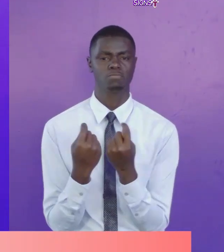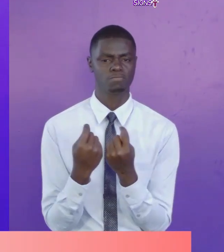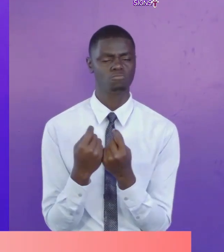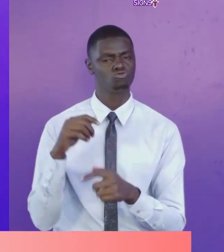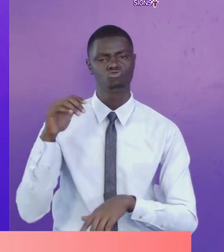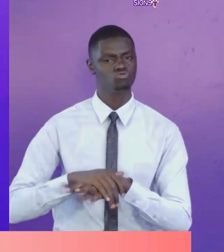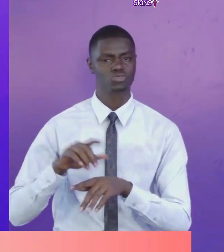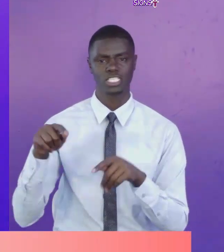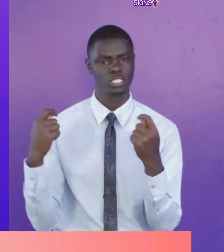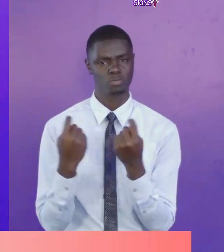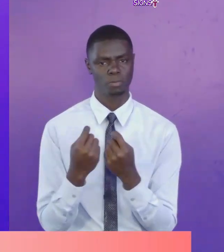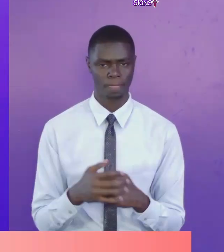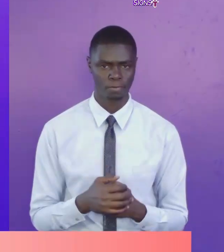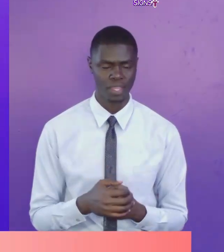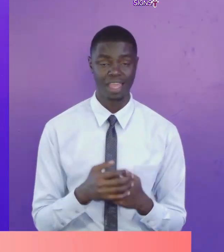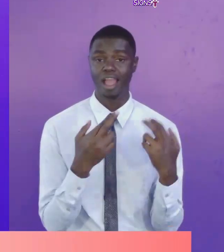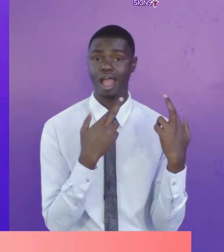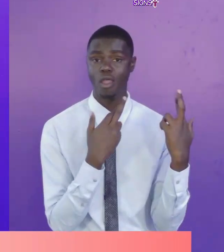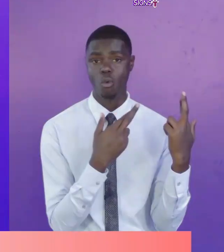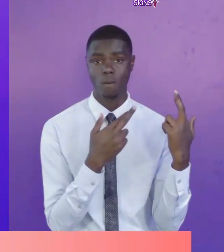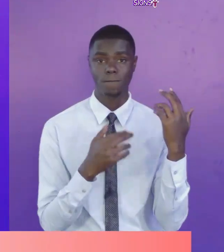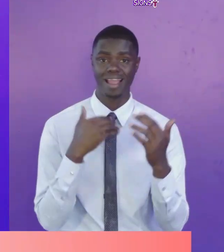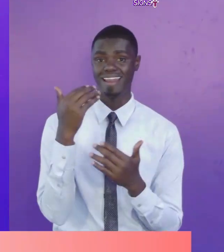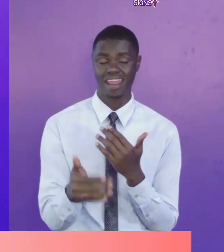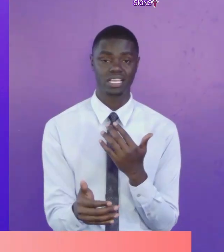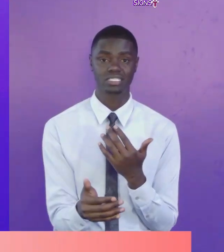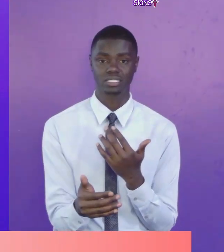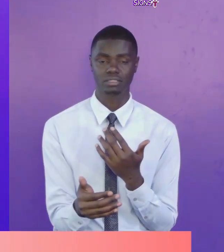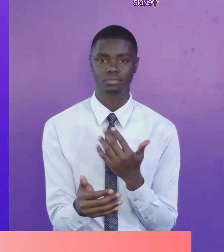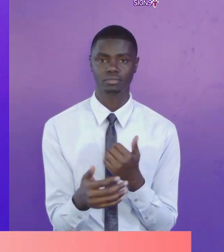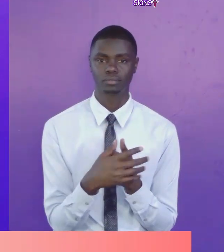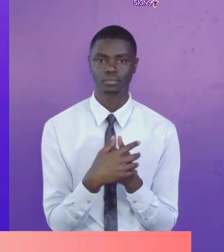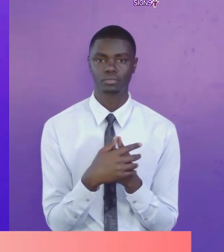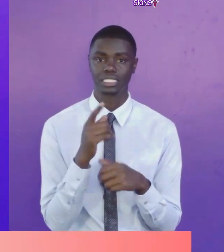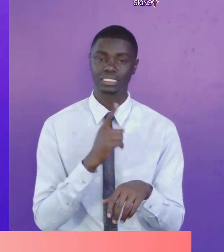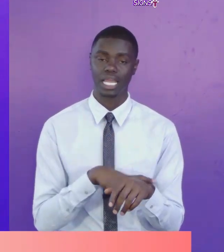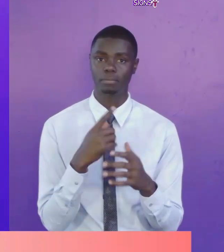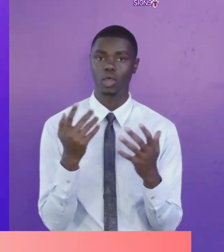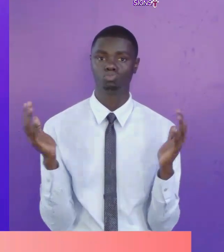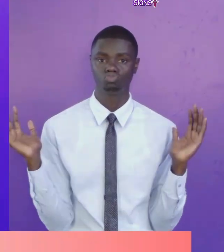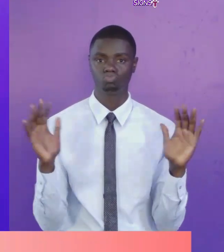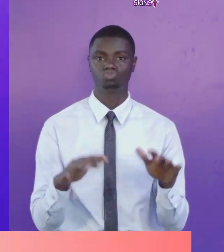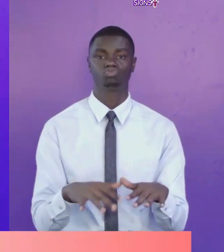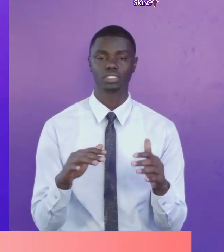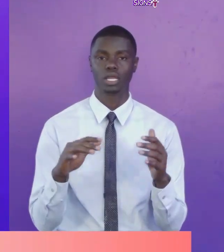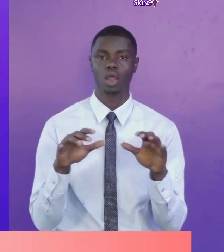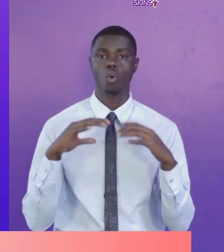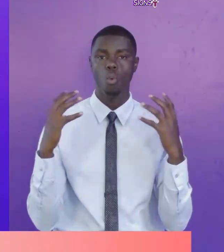And I hope next when we come to the World Cup next